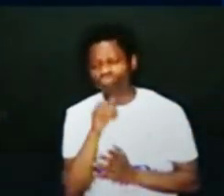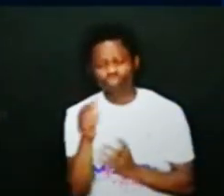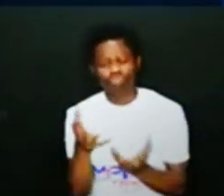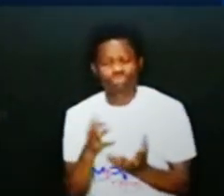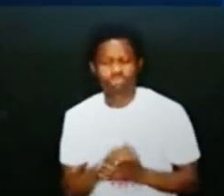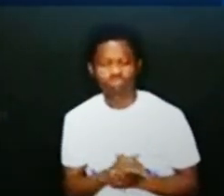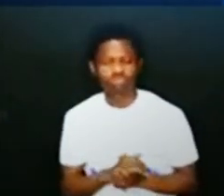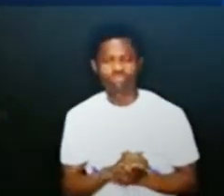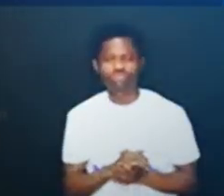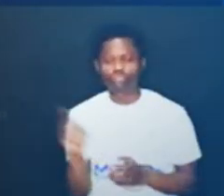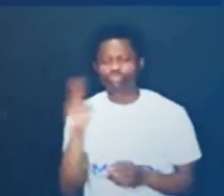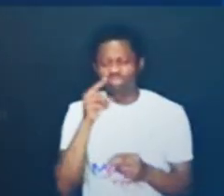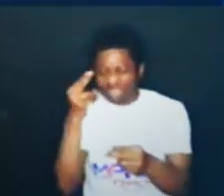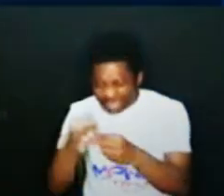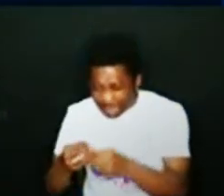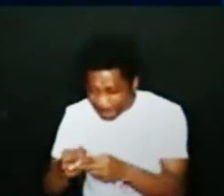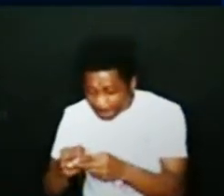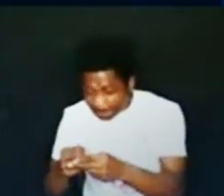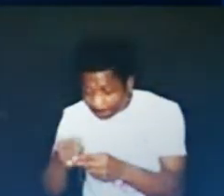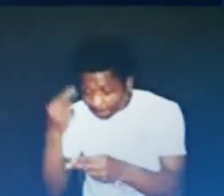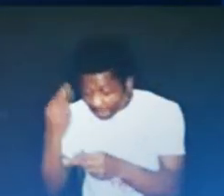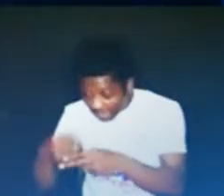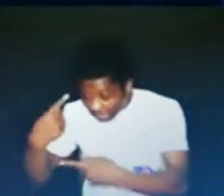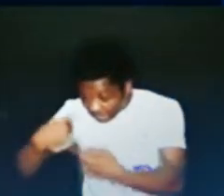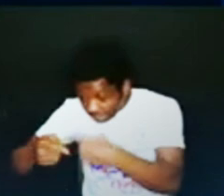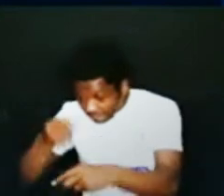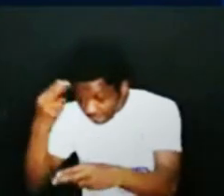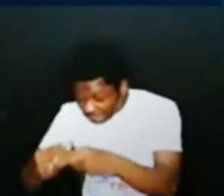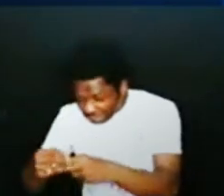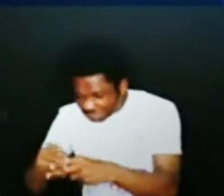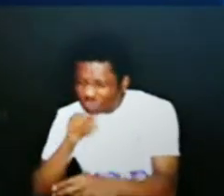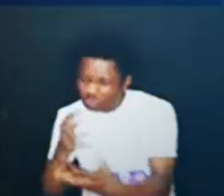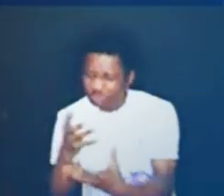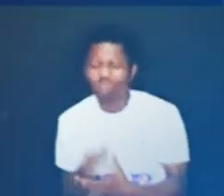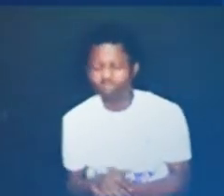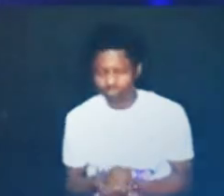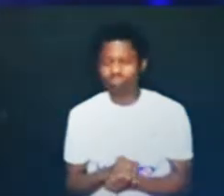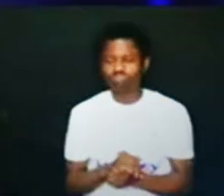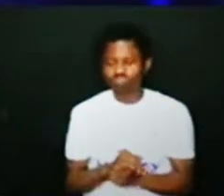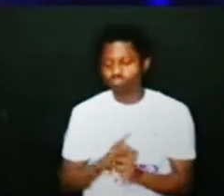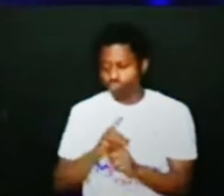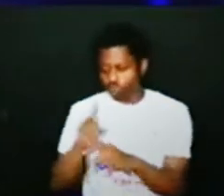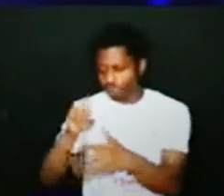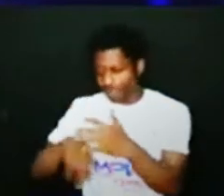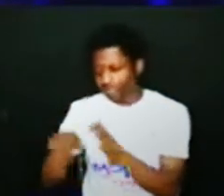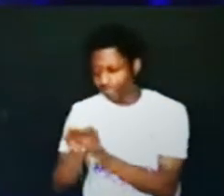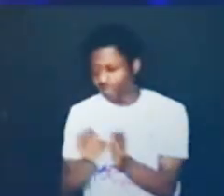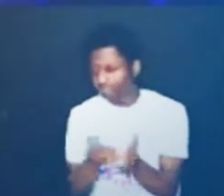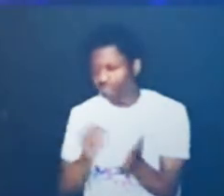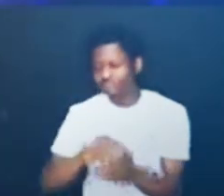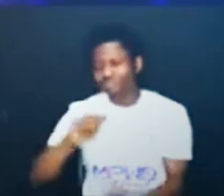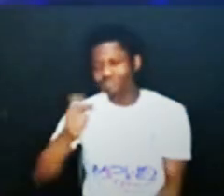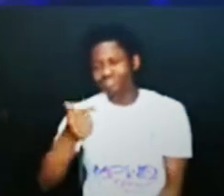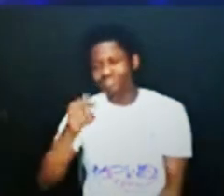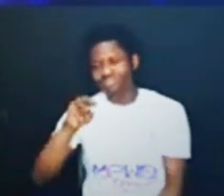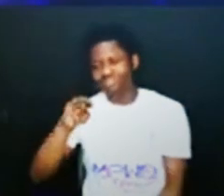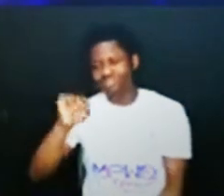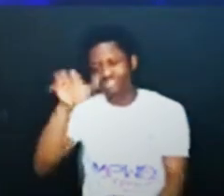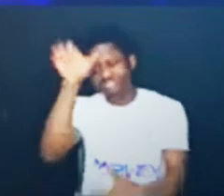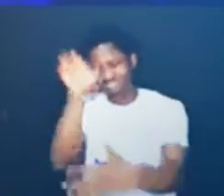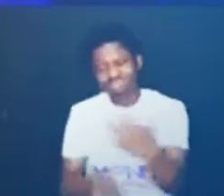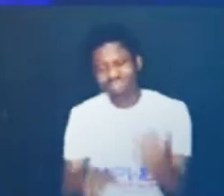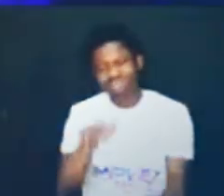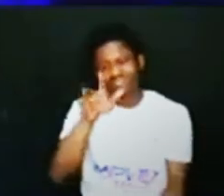wo mpese obebo ni din. Yes, Genesis 37 from 17. Yeah, if you must home edikan no, iti edua